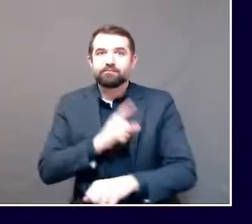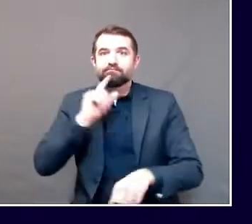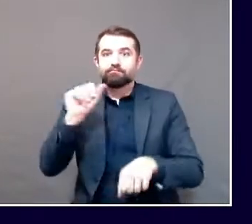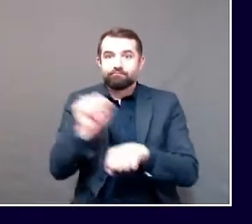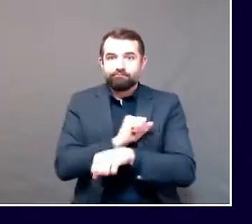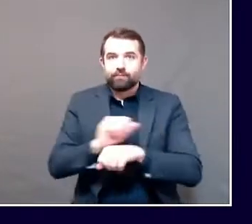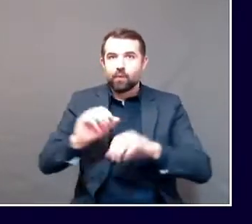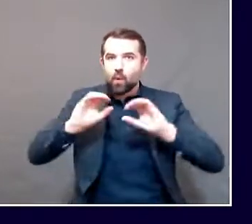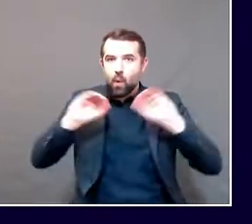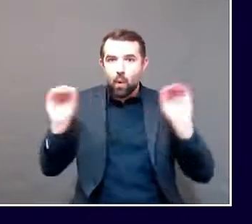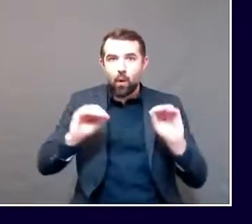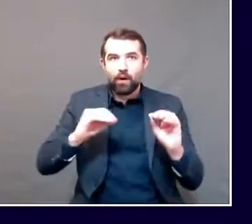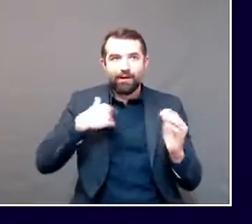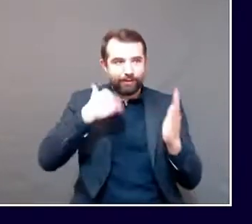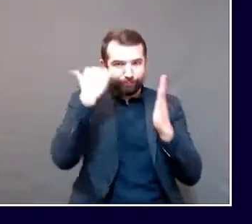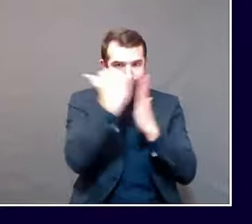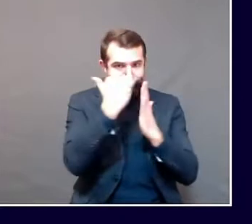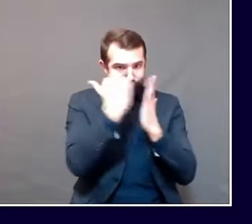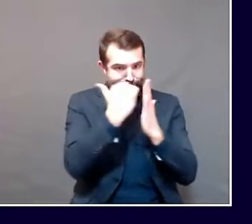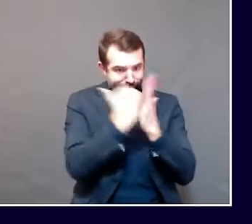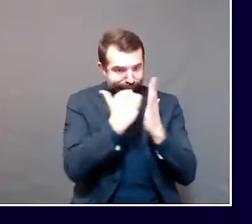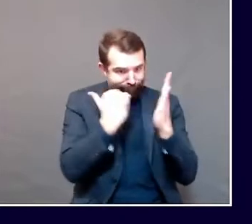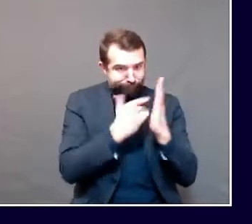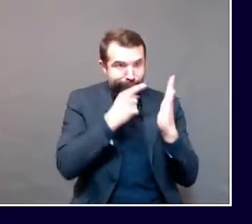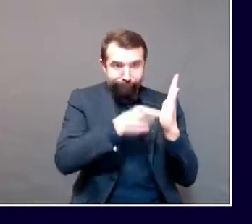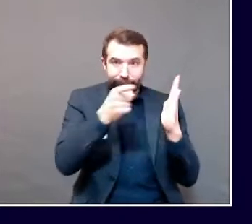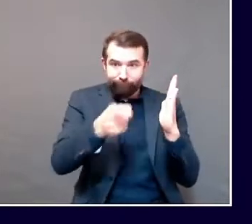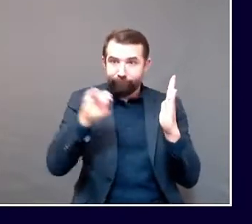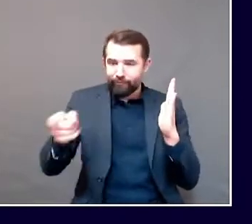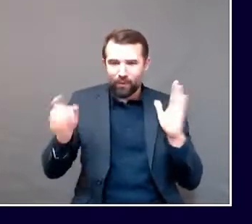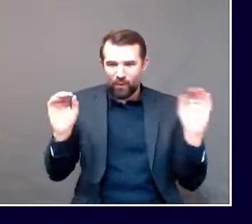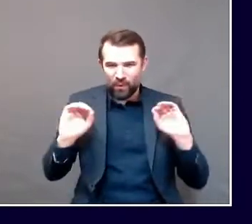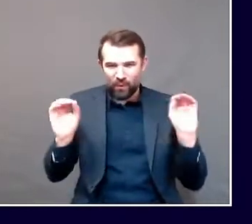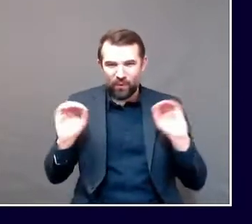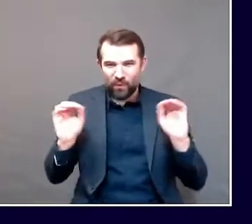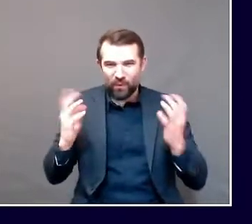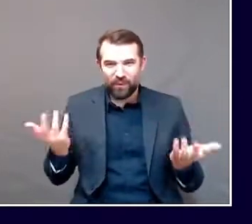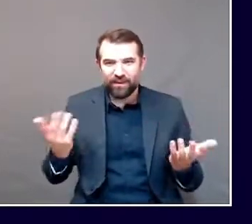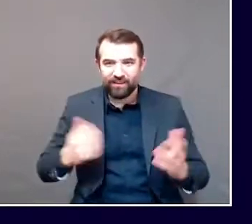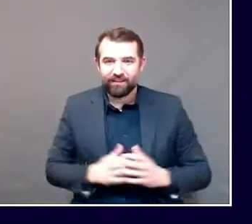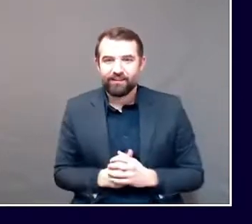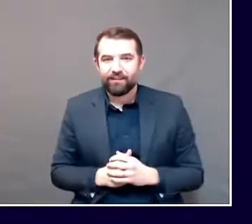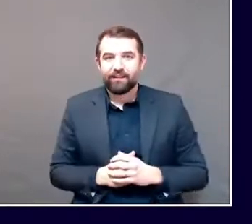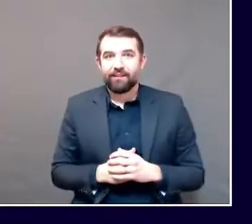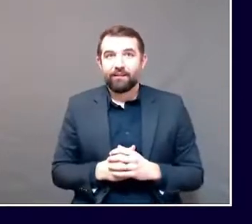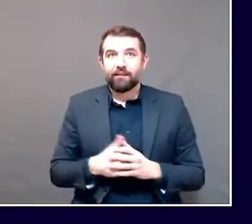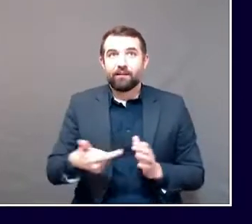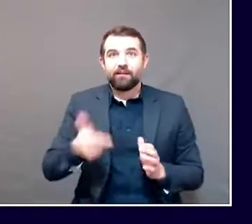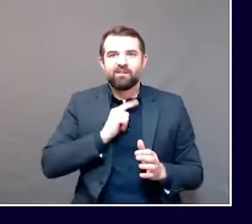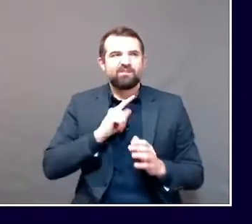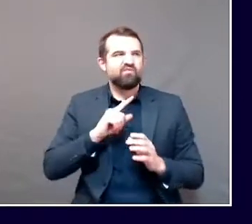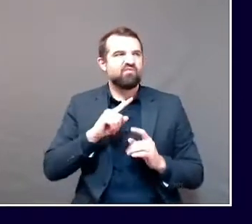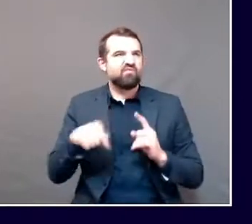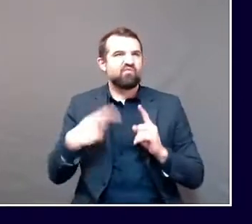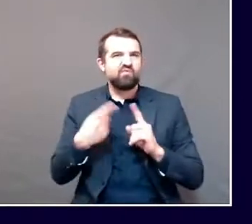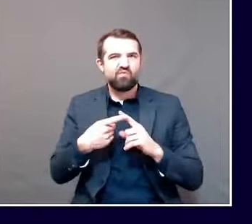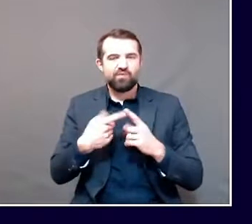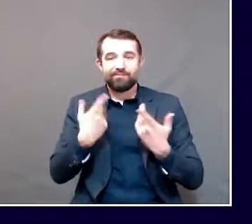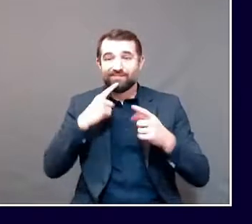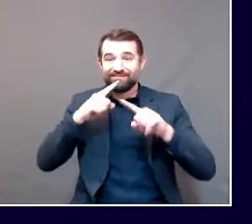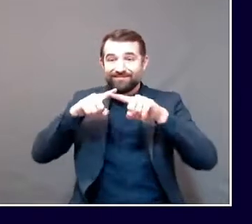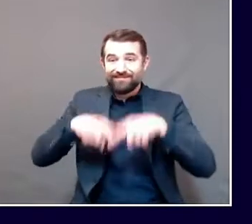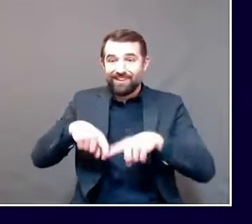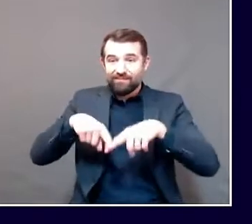will they find out about it? Well, how they find out about where they are and where they are depends in large